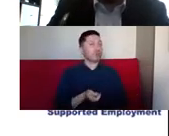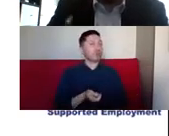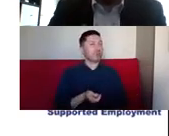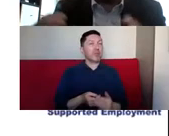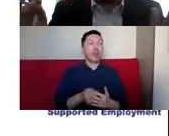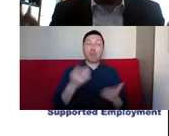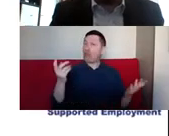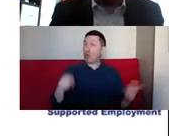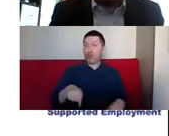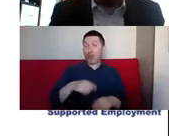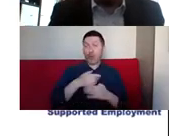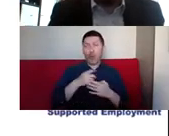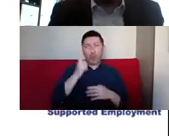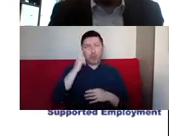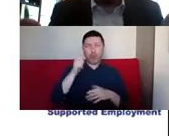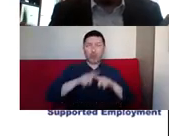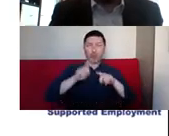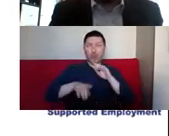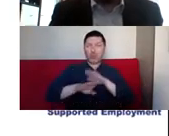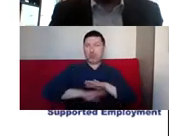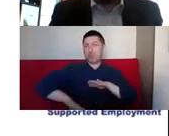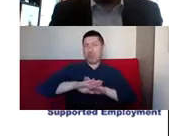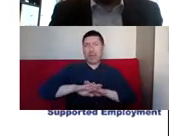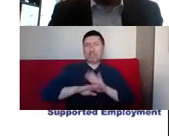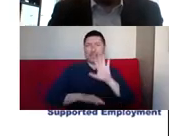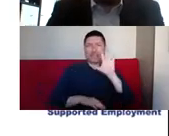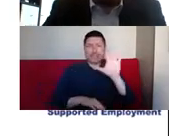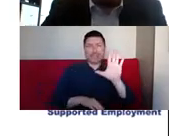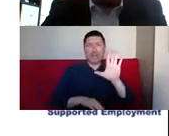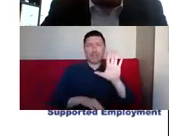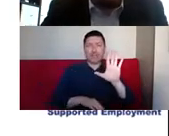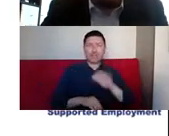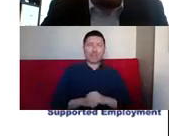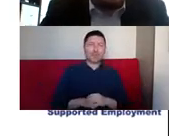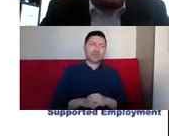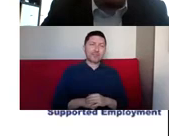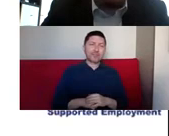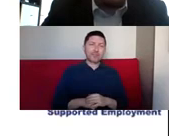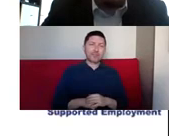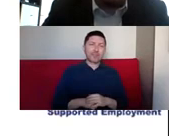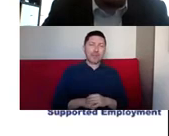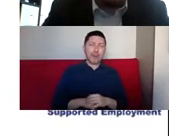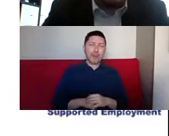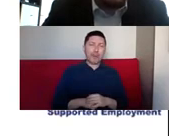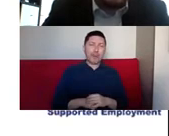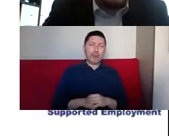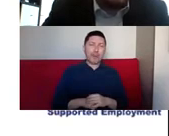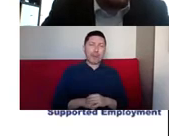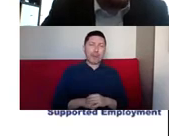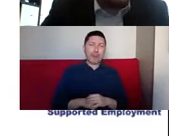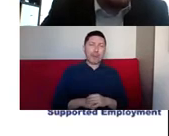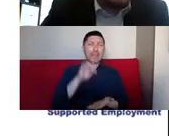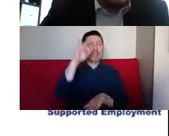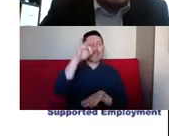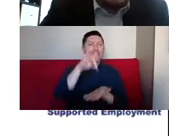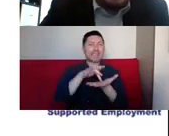five steps model, which can be found on the website of the European Union of Supported Employment. You see it on the last